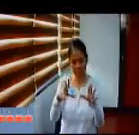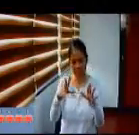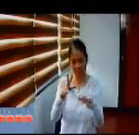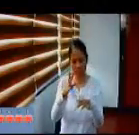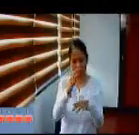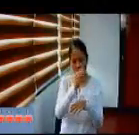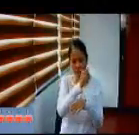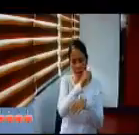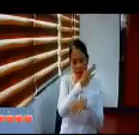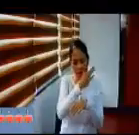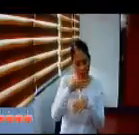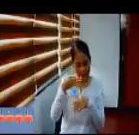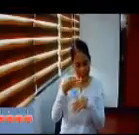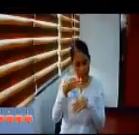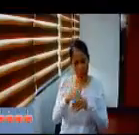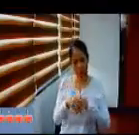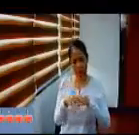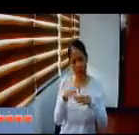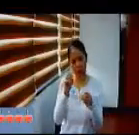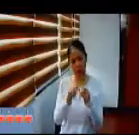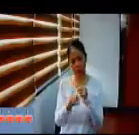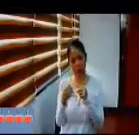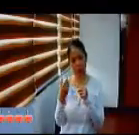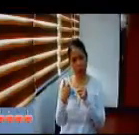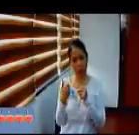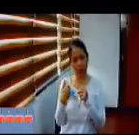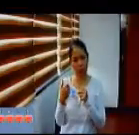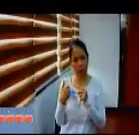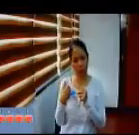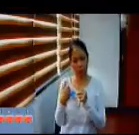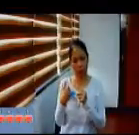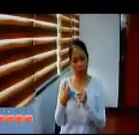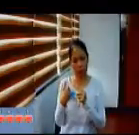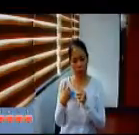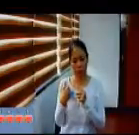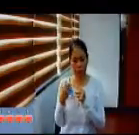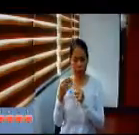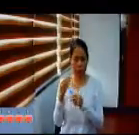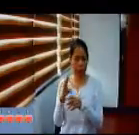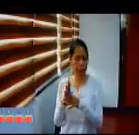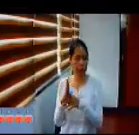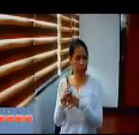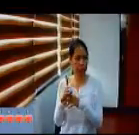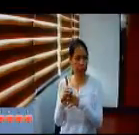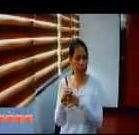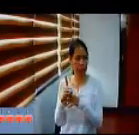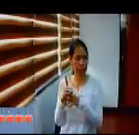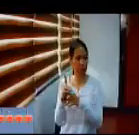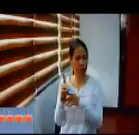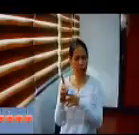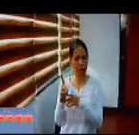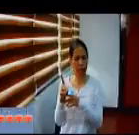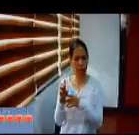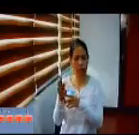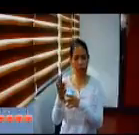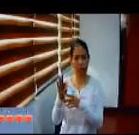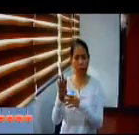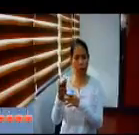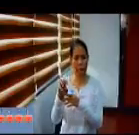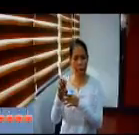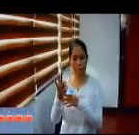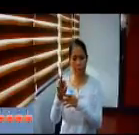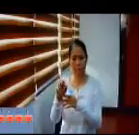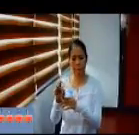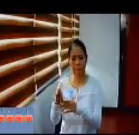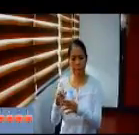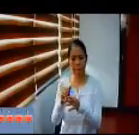Also, we have a Bureau, we have a BMB in the DNR. But we will have suffered losses